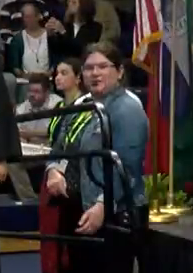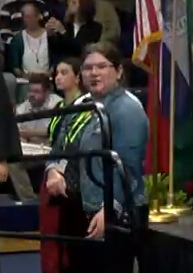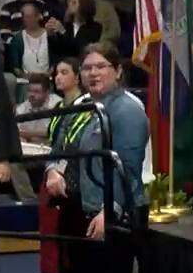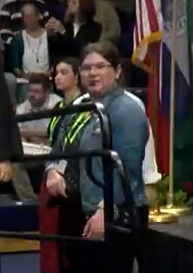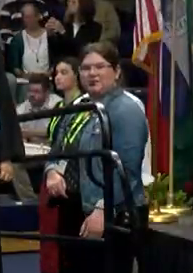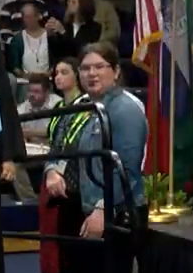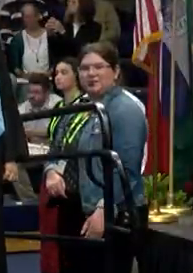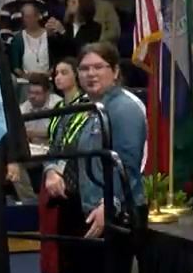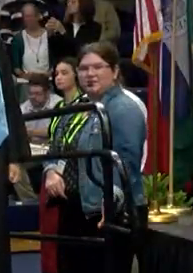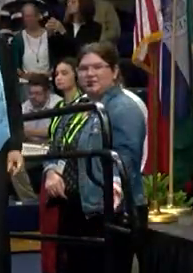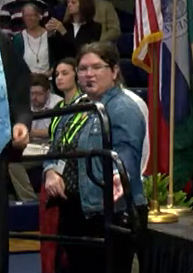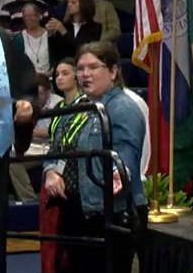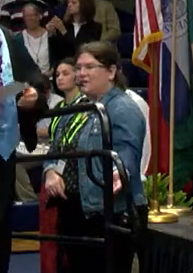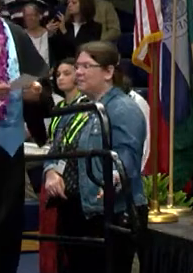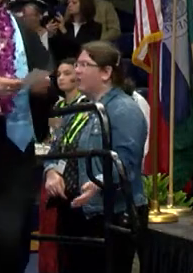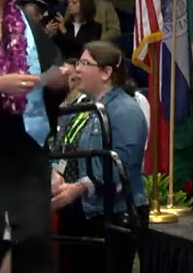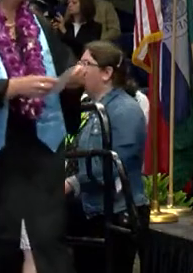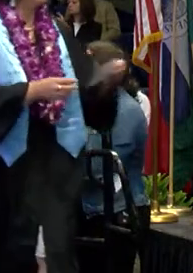Charlinda LeMay.